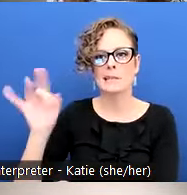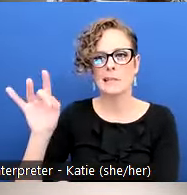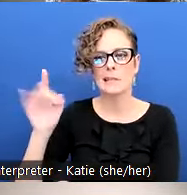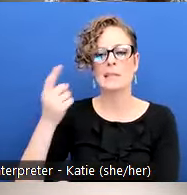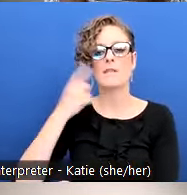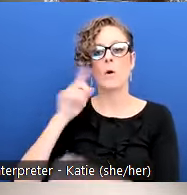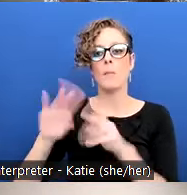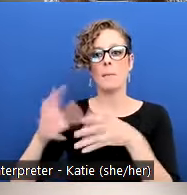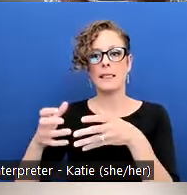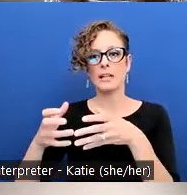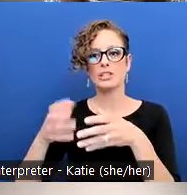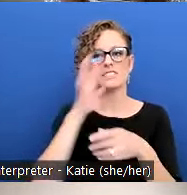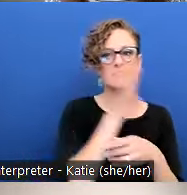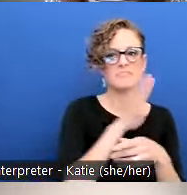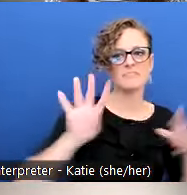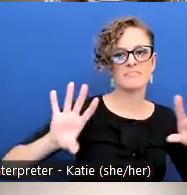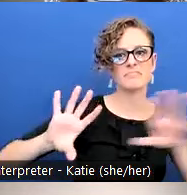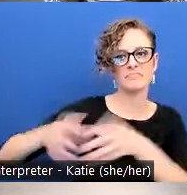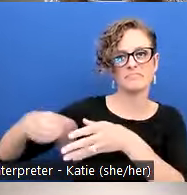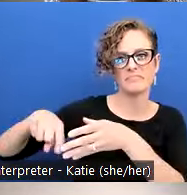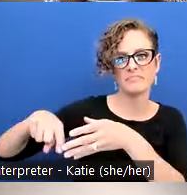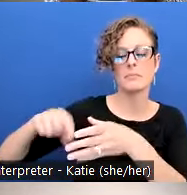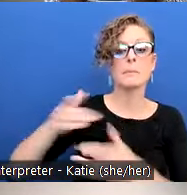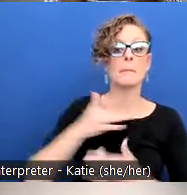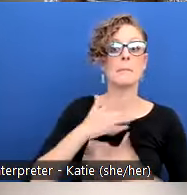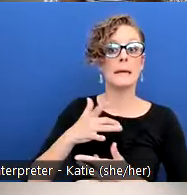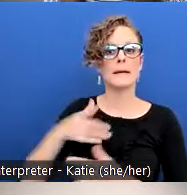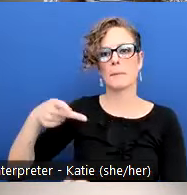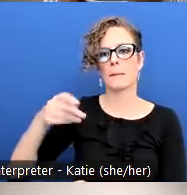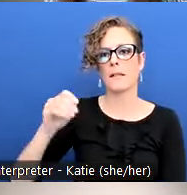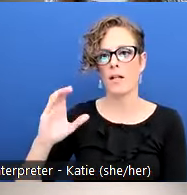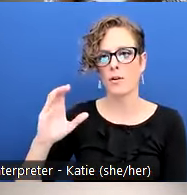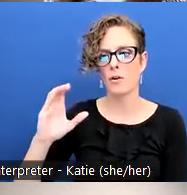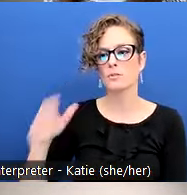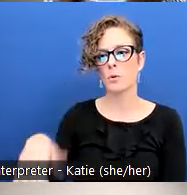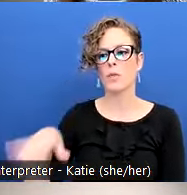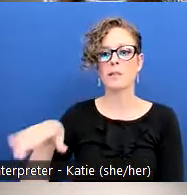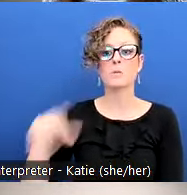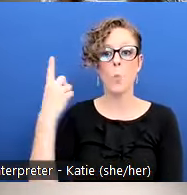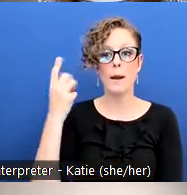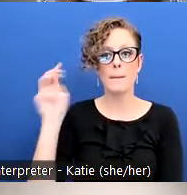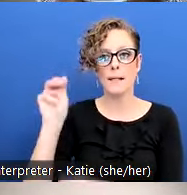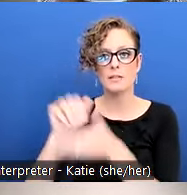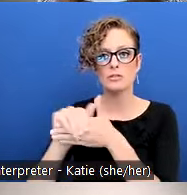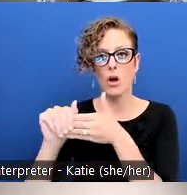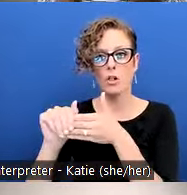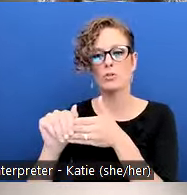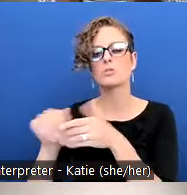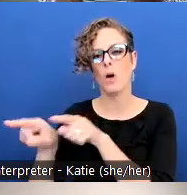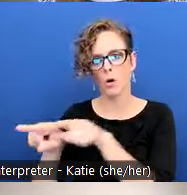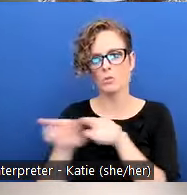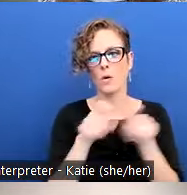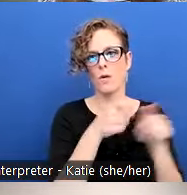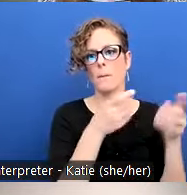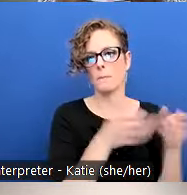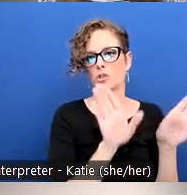populations, primarily people of color. And so that will get another $1 million also from the general fund. And again,